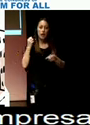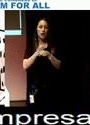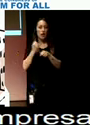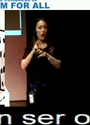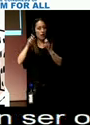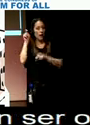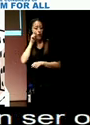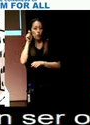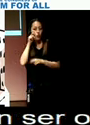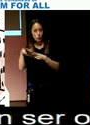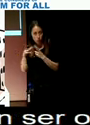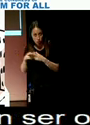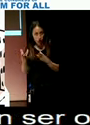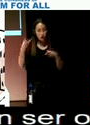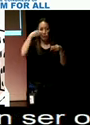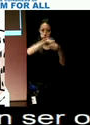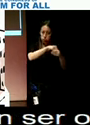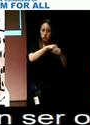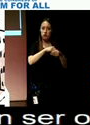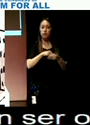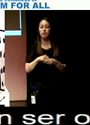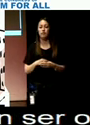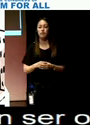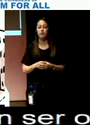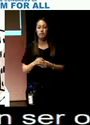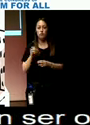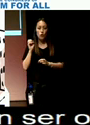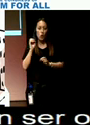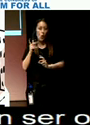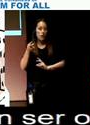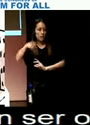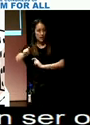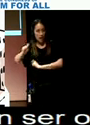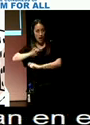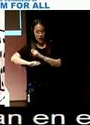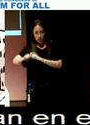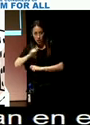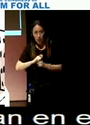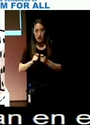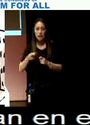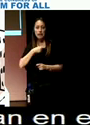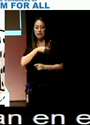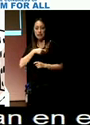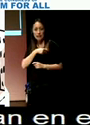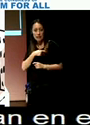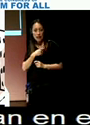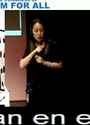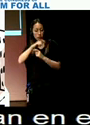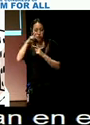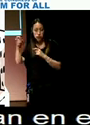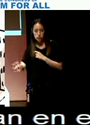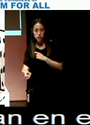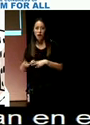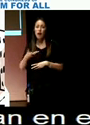specifically, or an association, a trade union, or any kind of associative mass